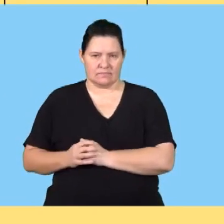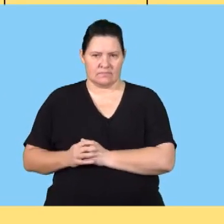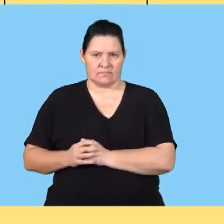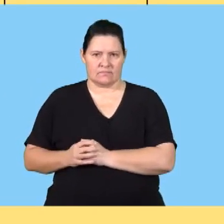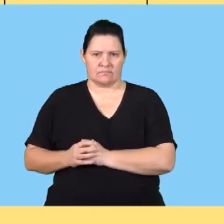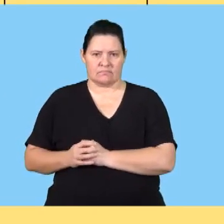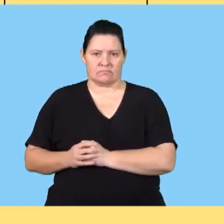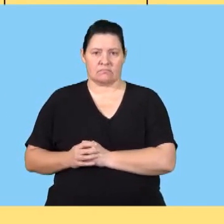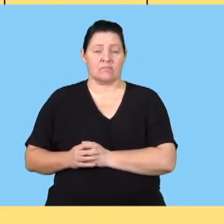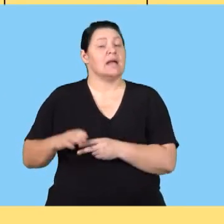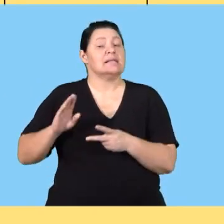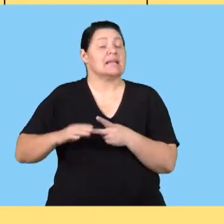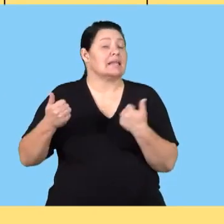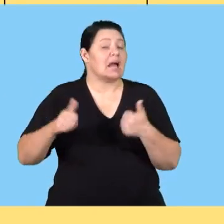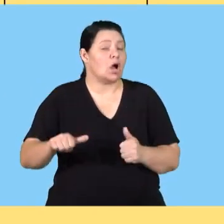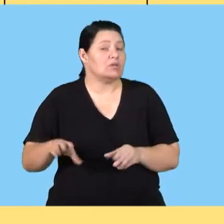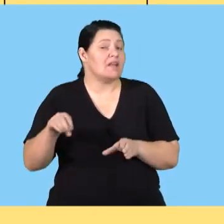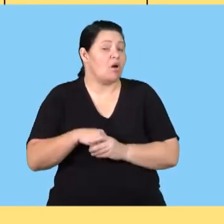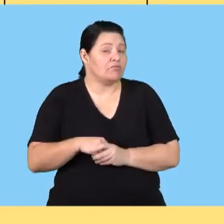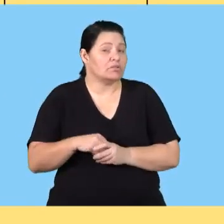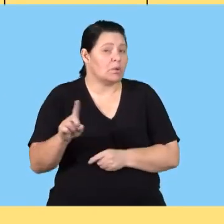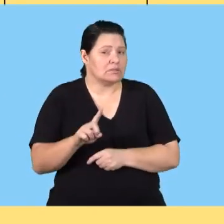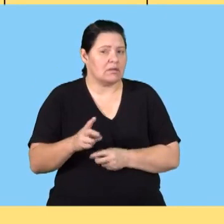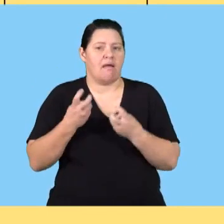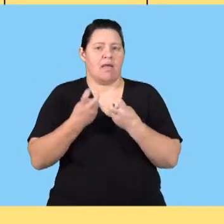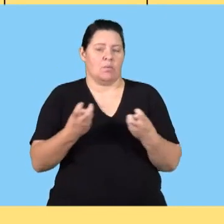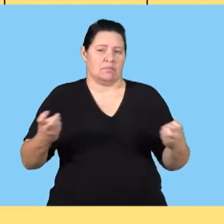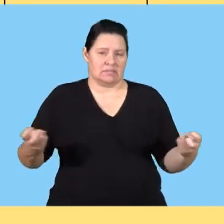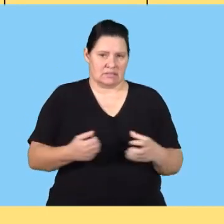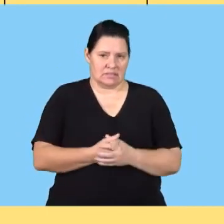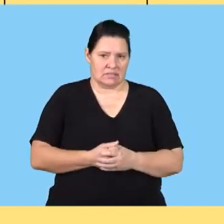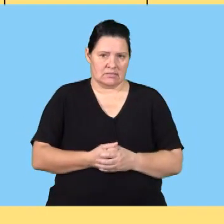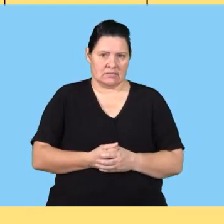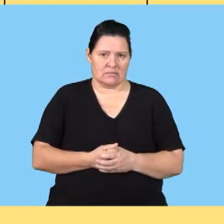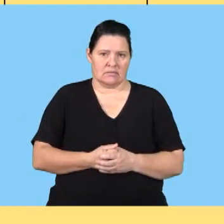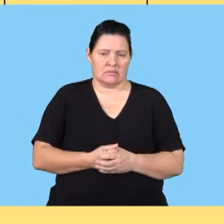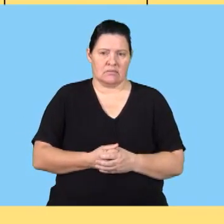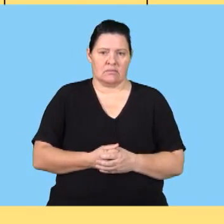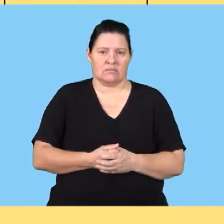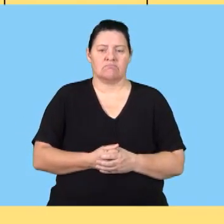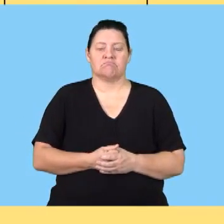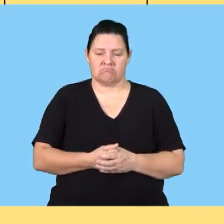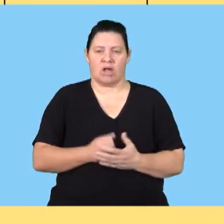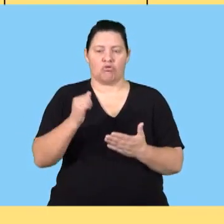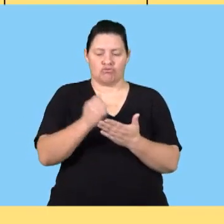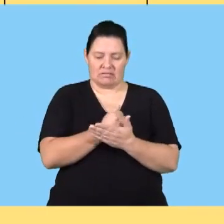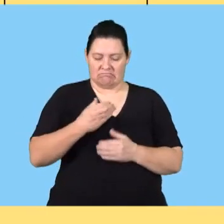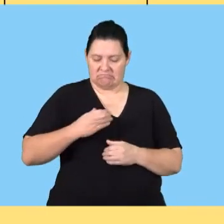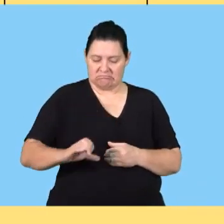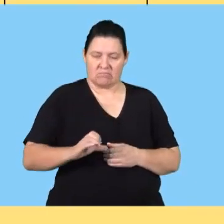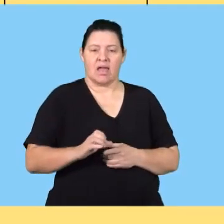16,000. The second account involved here is equipment. I will credit my